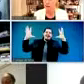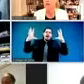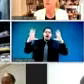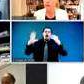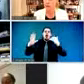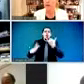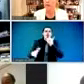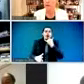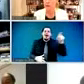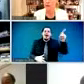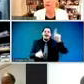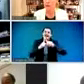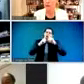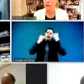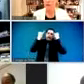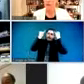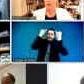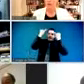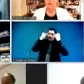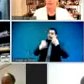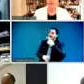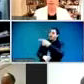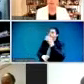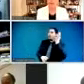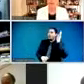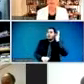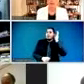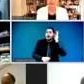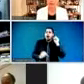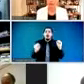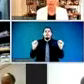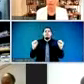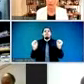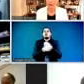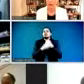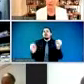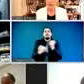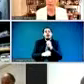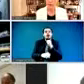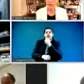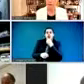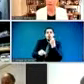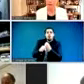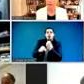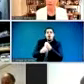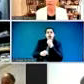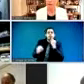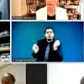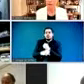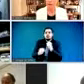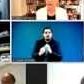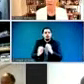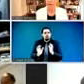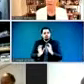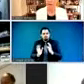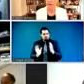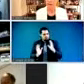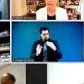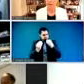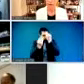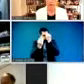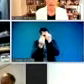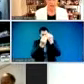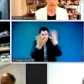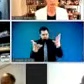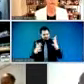be journalists. But I want to say that it is really, really the same for the whole world. And we are